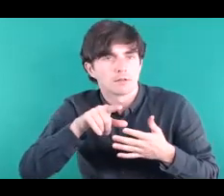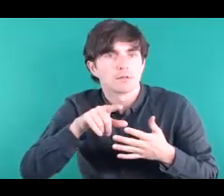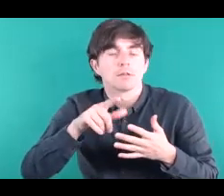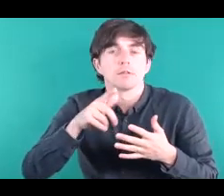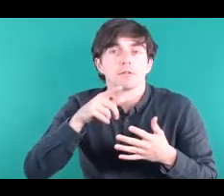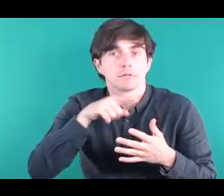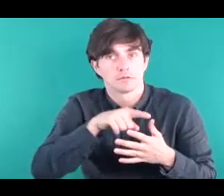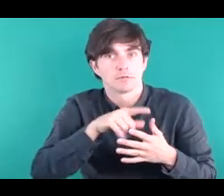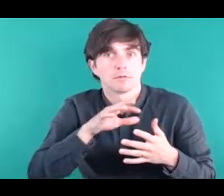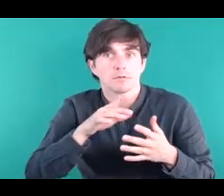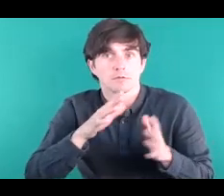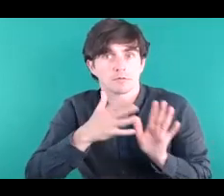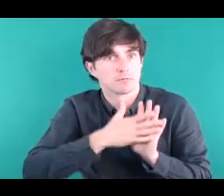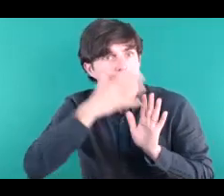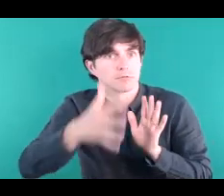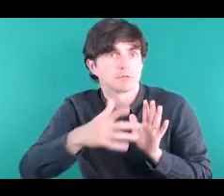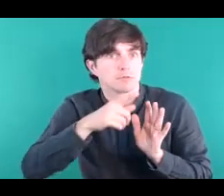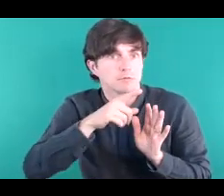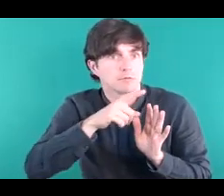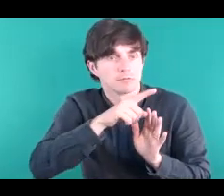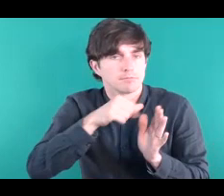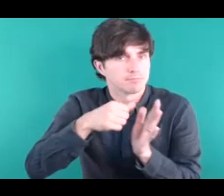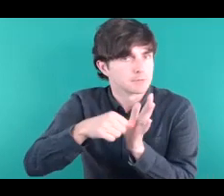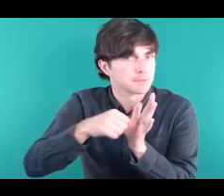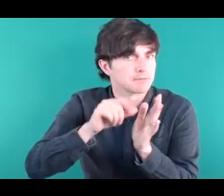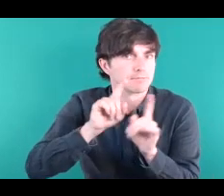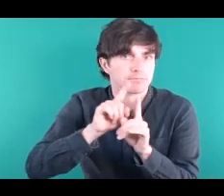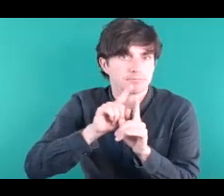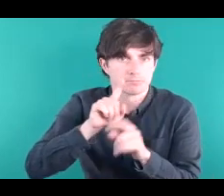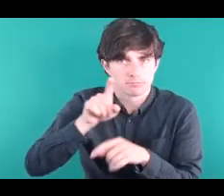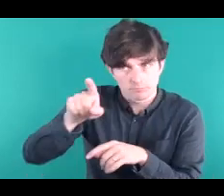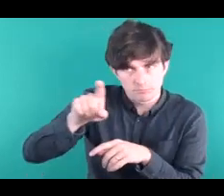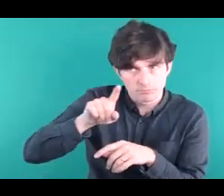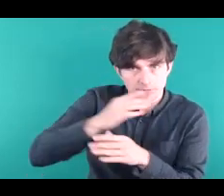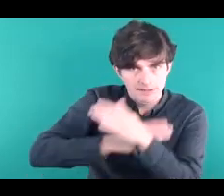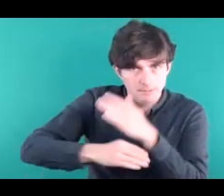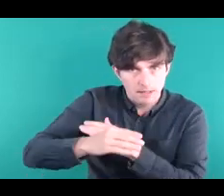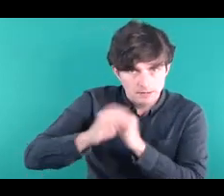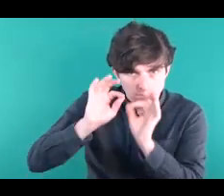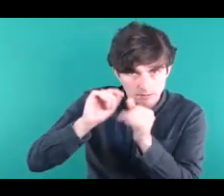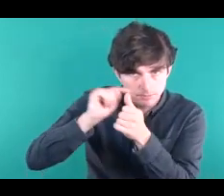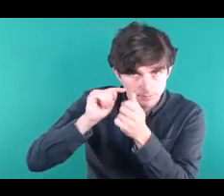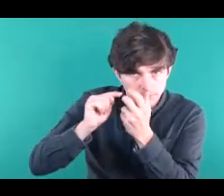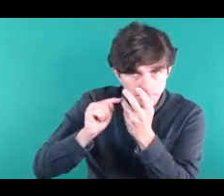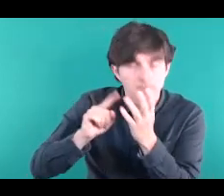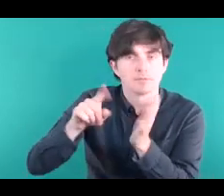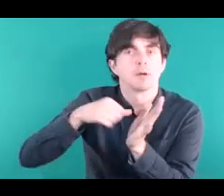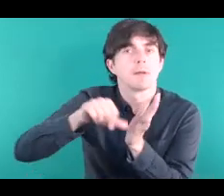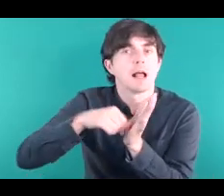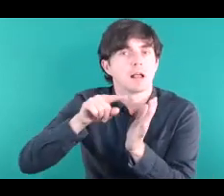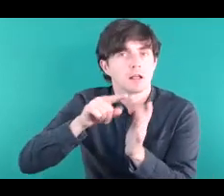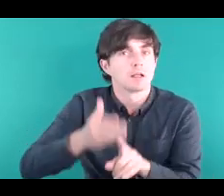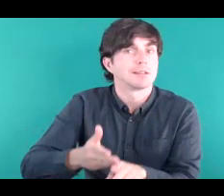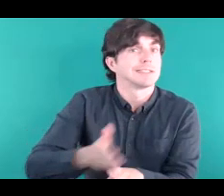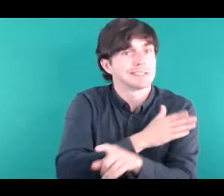since before COVID-19 has happened. But there is also issue with data in Indonesia.